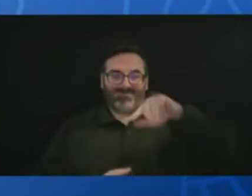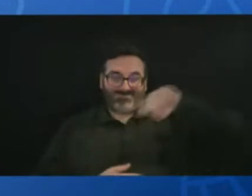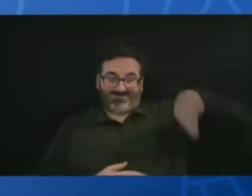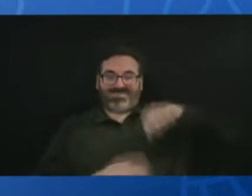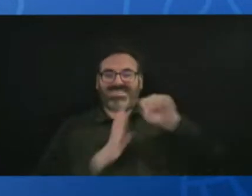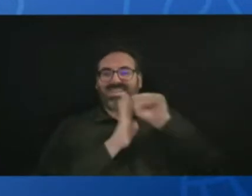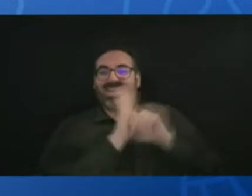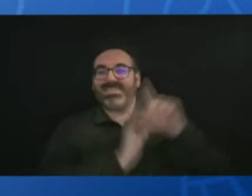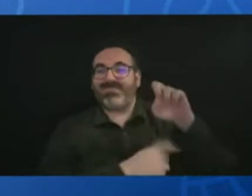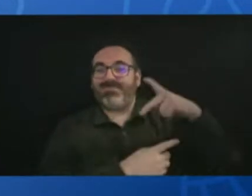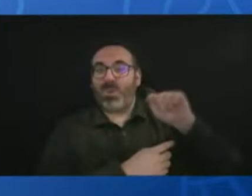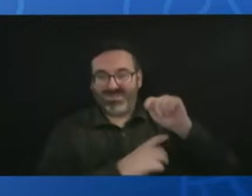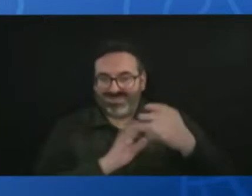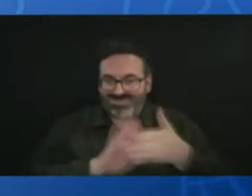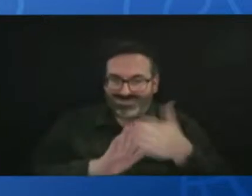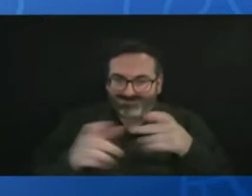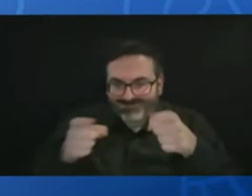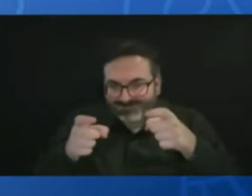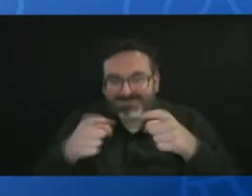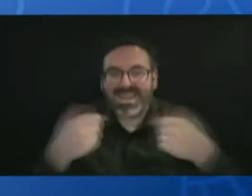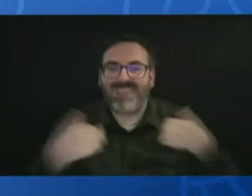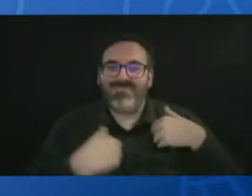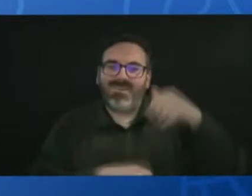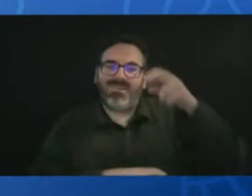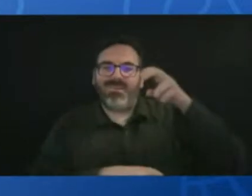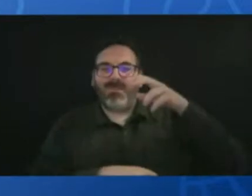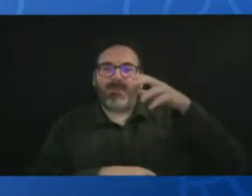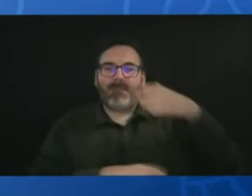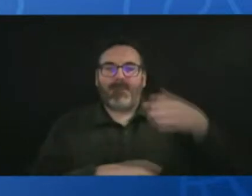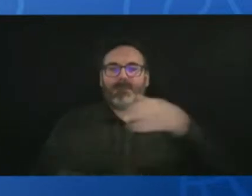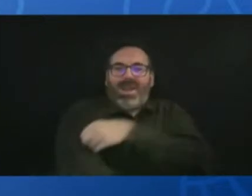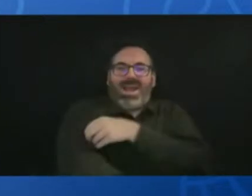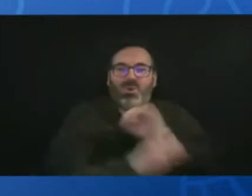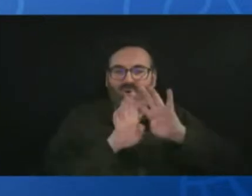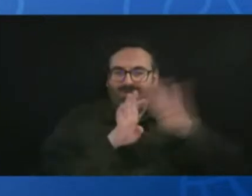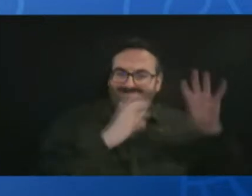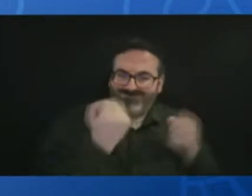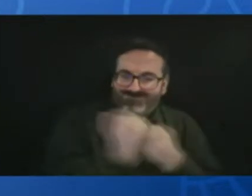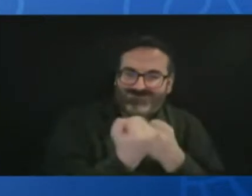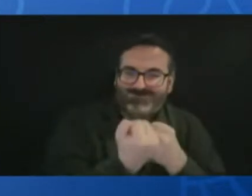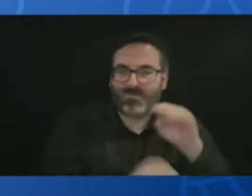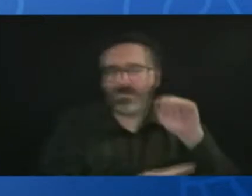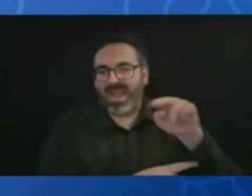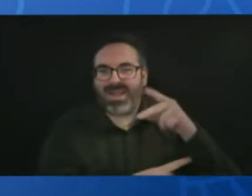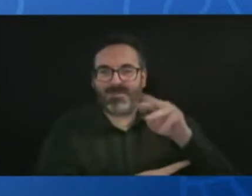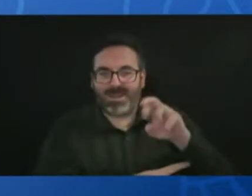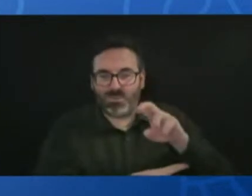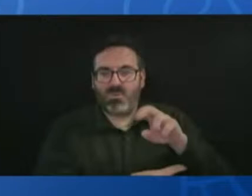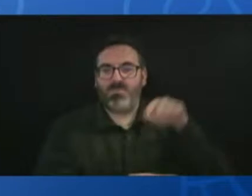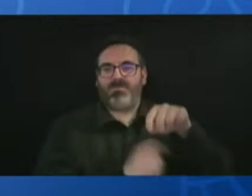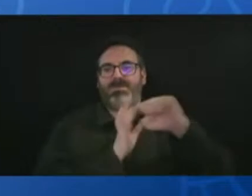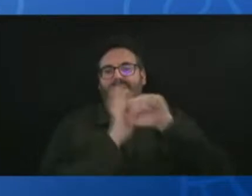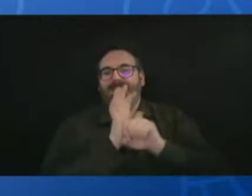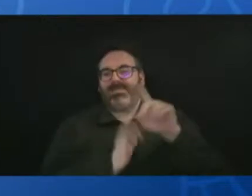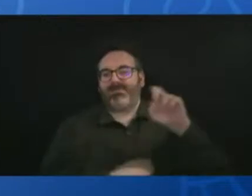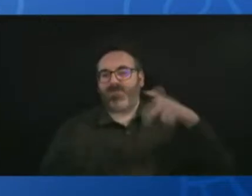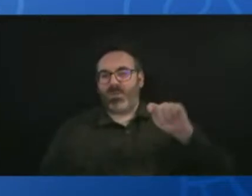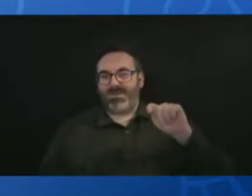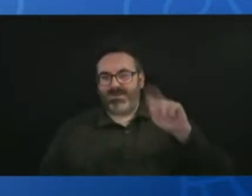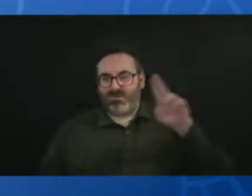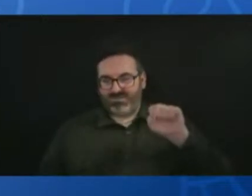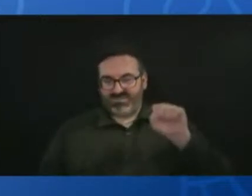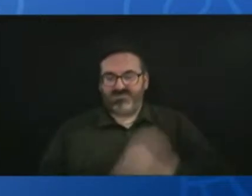is State Department, the United States government. It's a very big entity. And